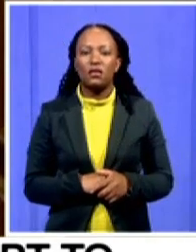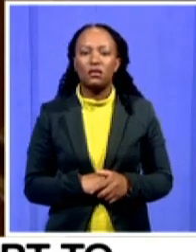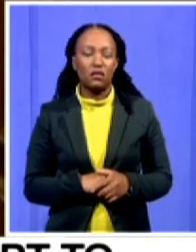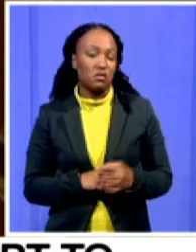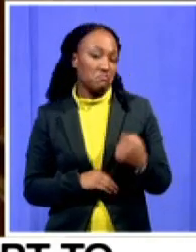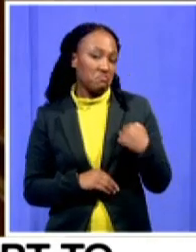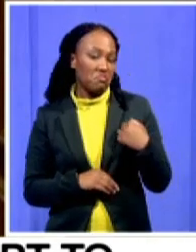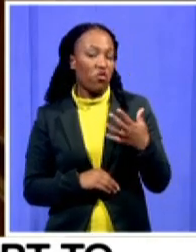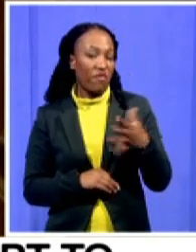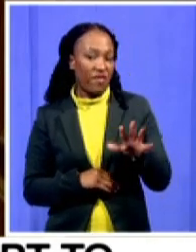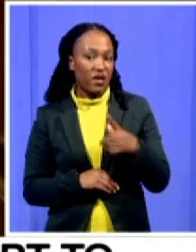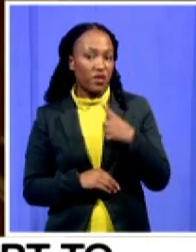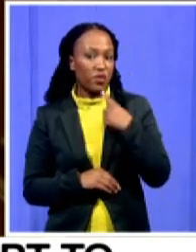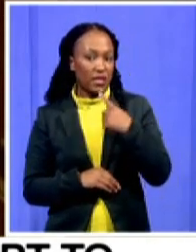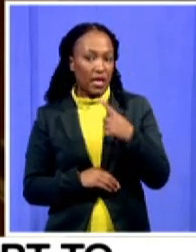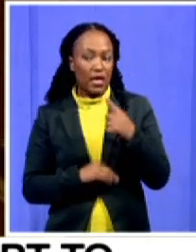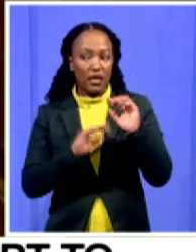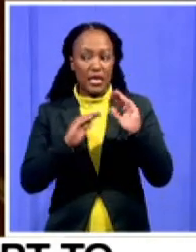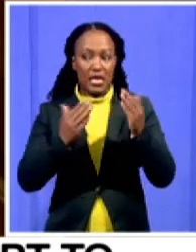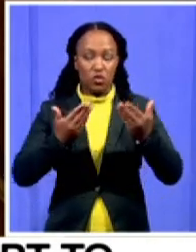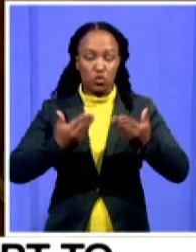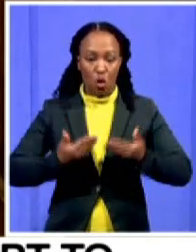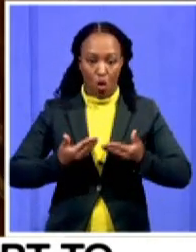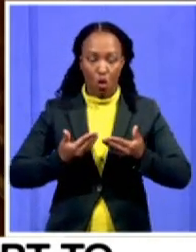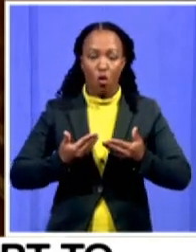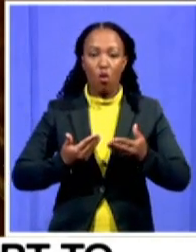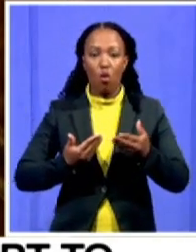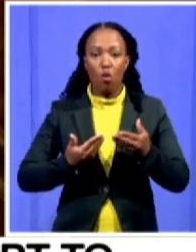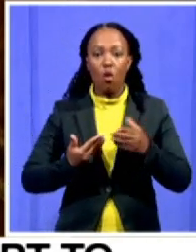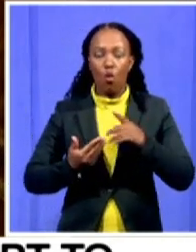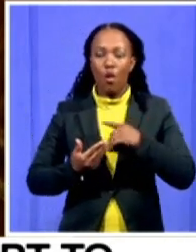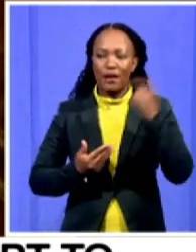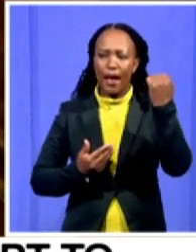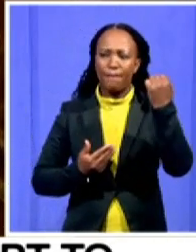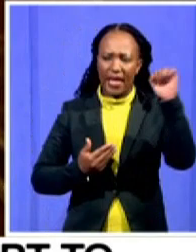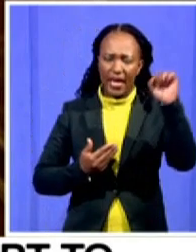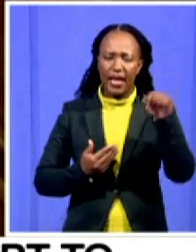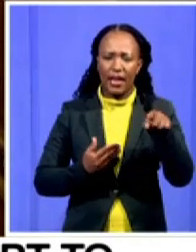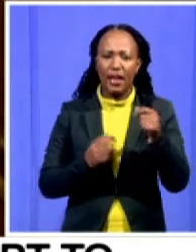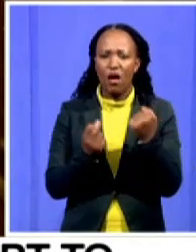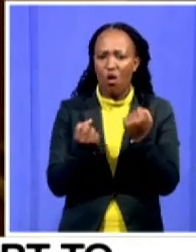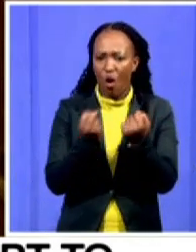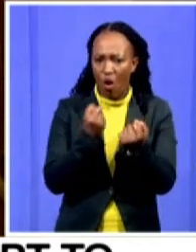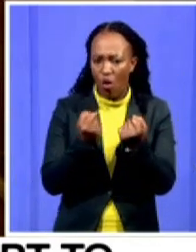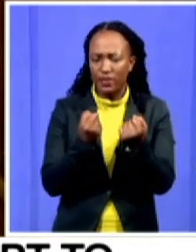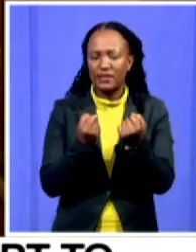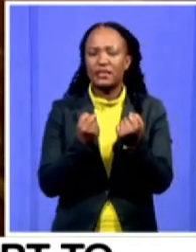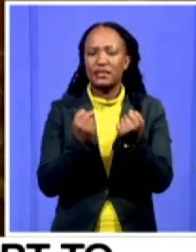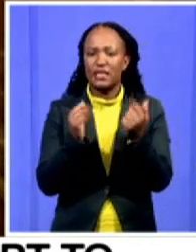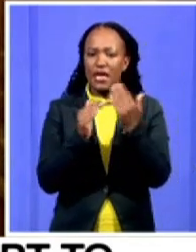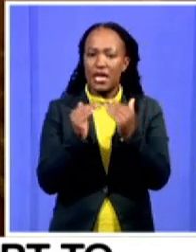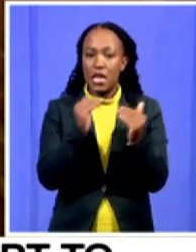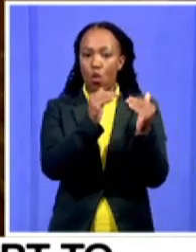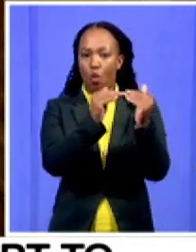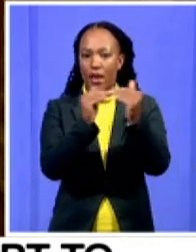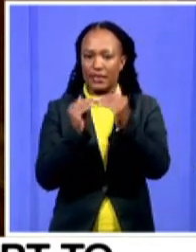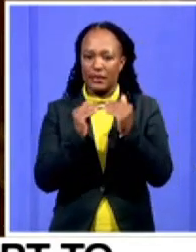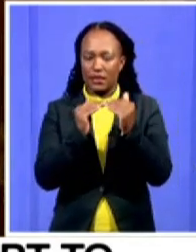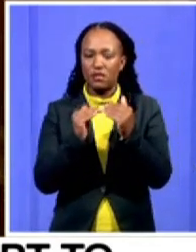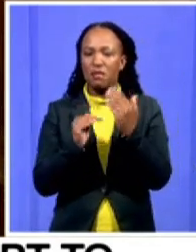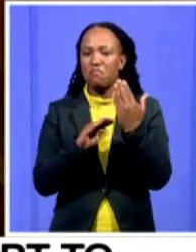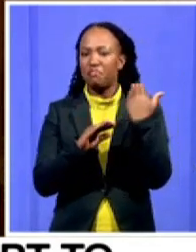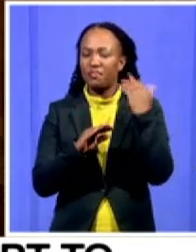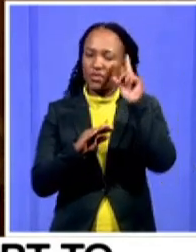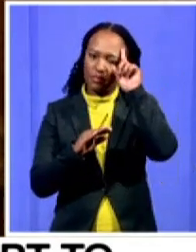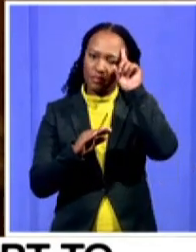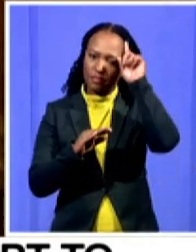highlighted earlier in your introduction, they are appealing against the Equality Court order that favored the Nelson Mandela Foundation